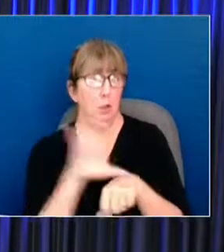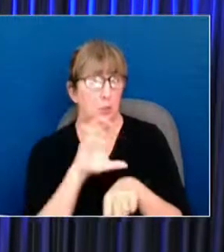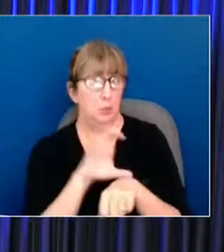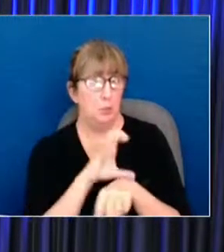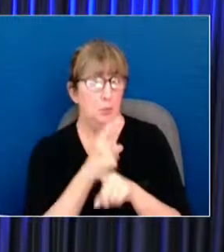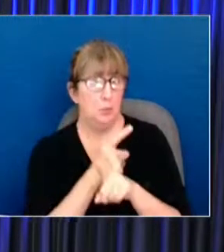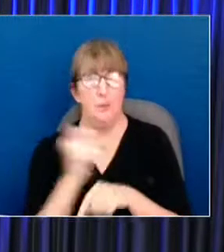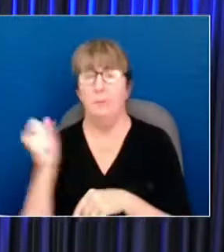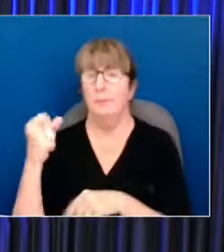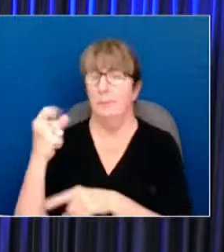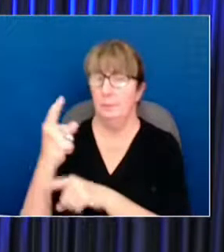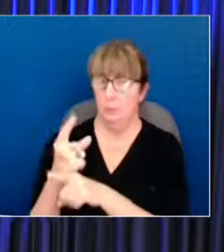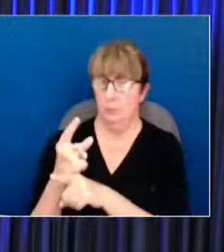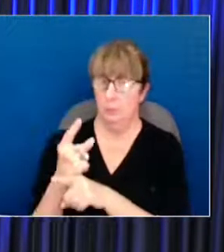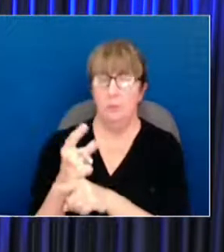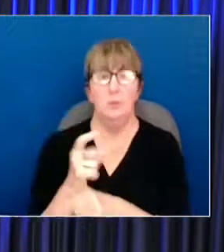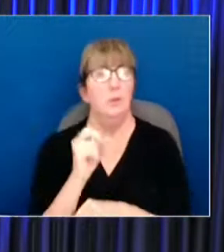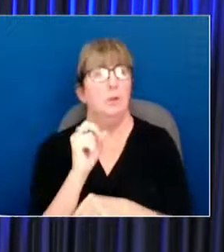So Yeah. if